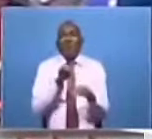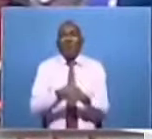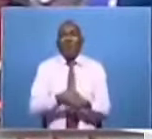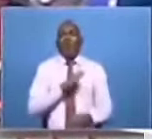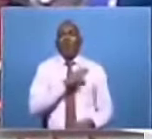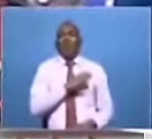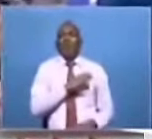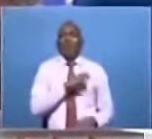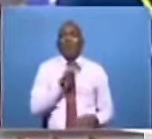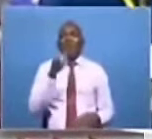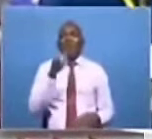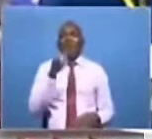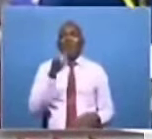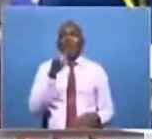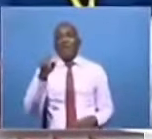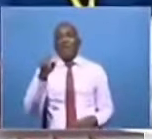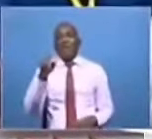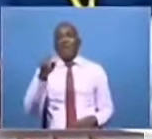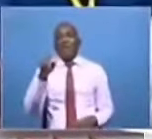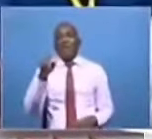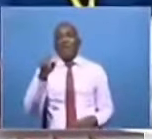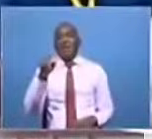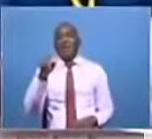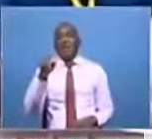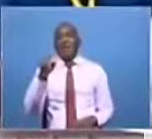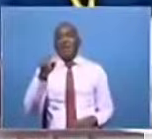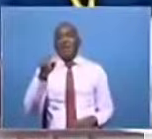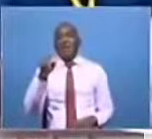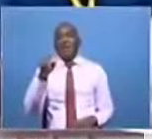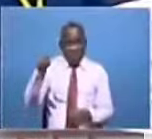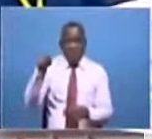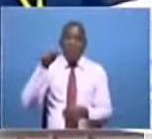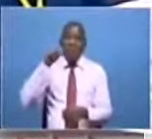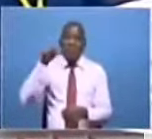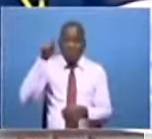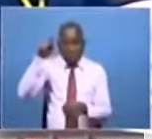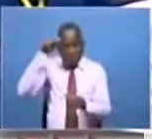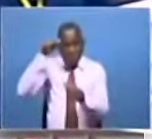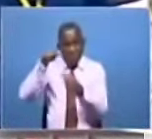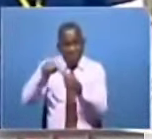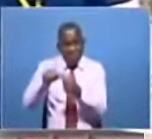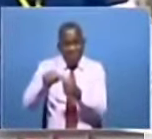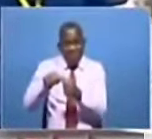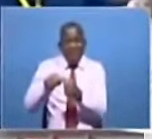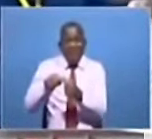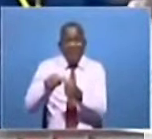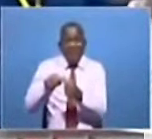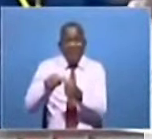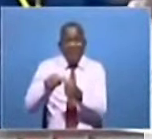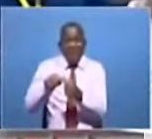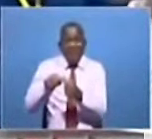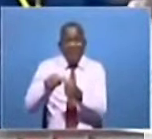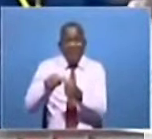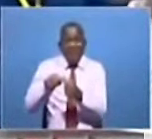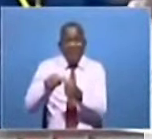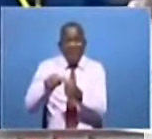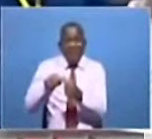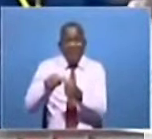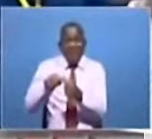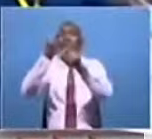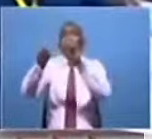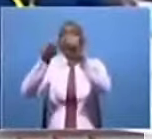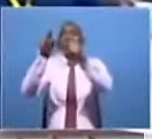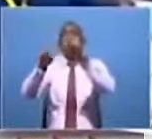conduct of our case. Because my lord will recall, my lady will recall, that this whole matter of crossing